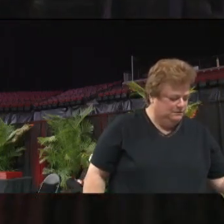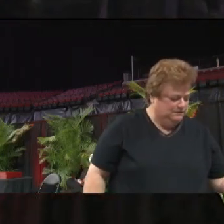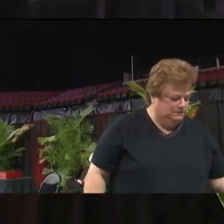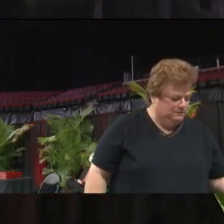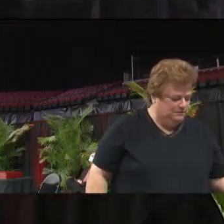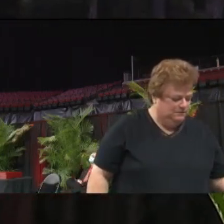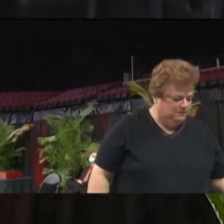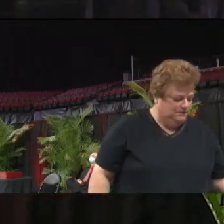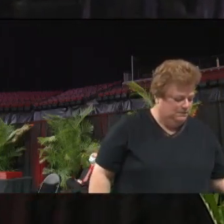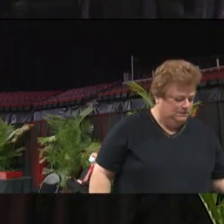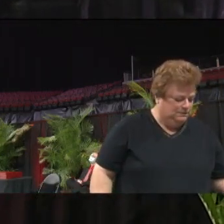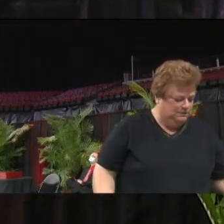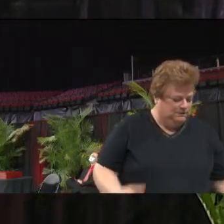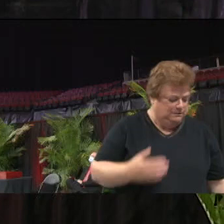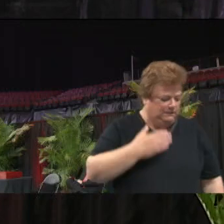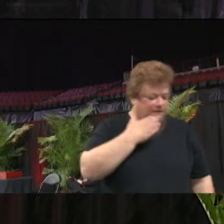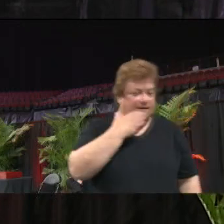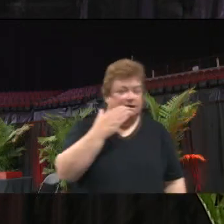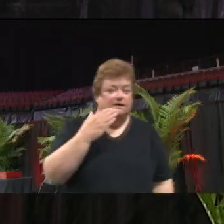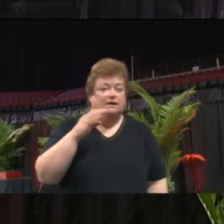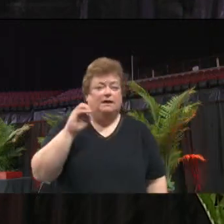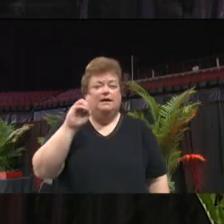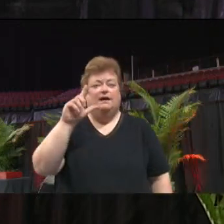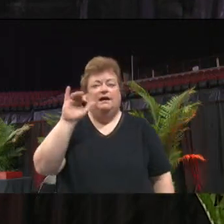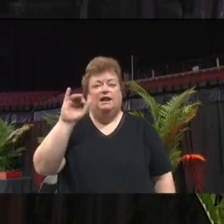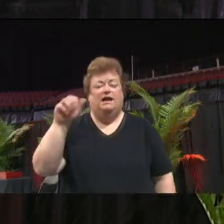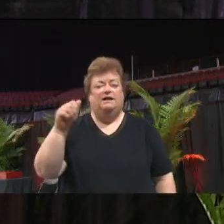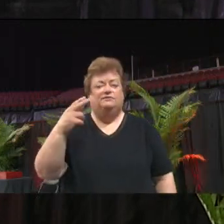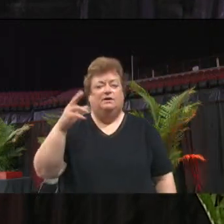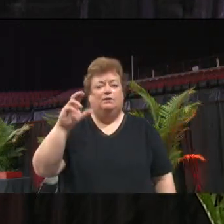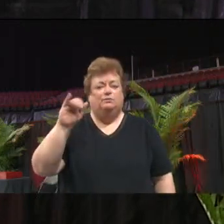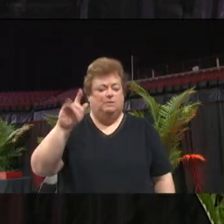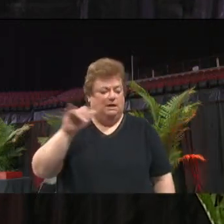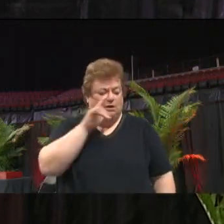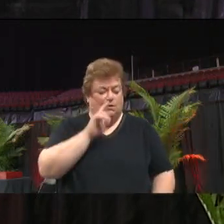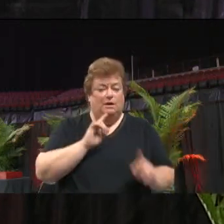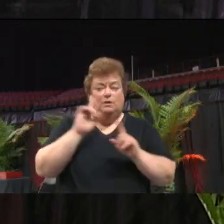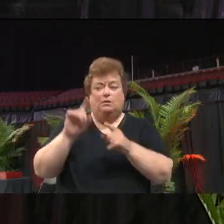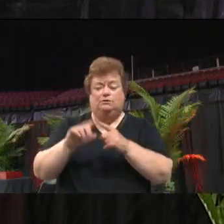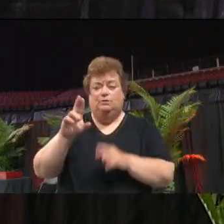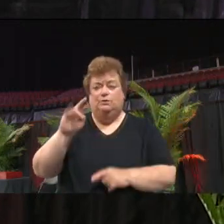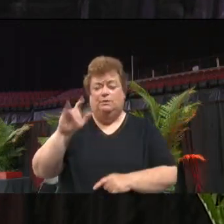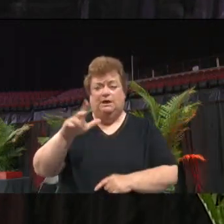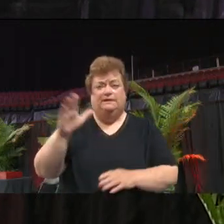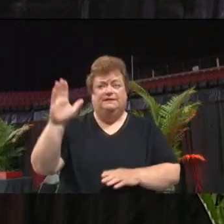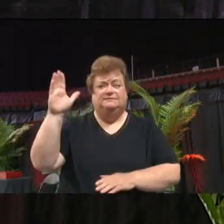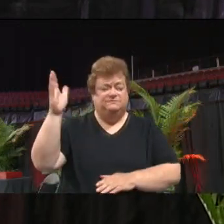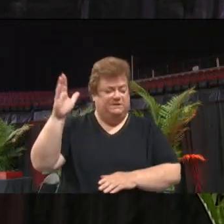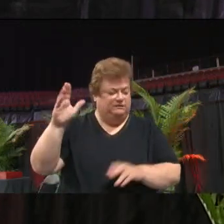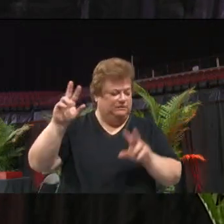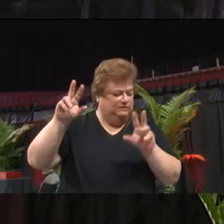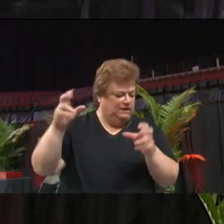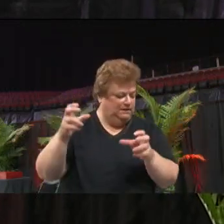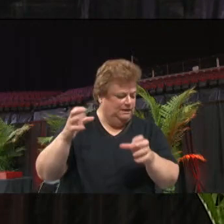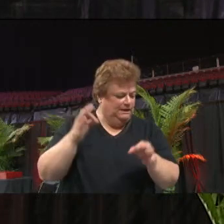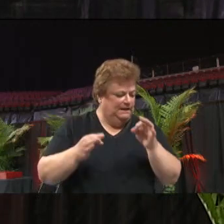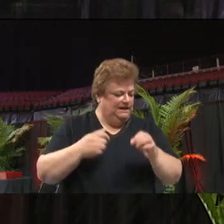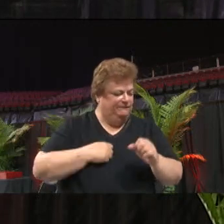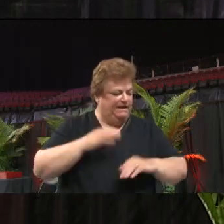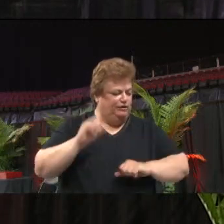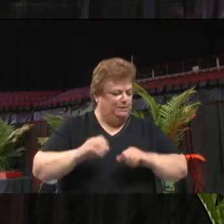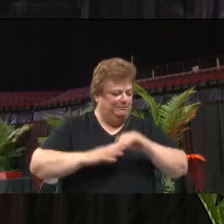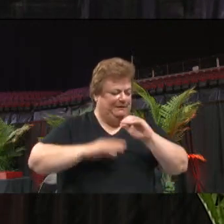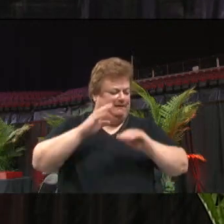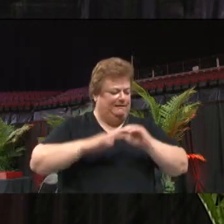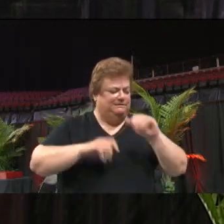Thank you, Parker. Next, please welcome Elijah Riley. Elijah will be attending UNL, and his speech is titled, "If I Could Build a Time